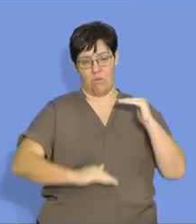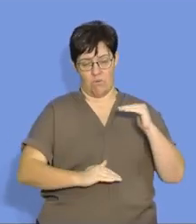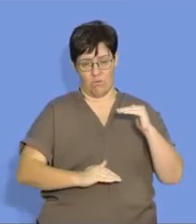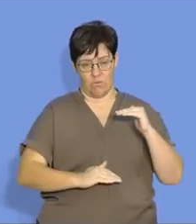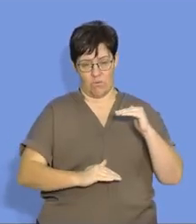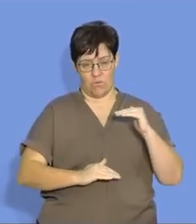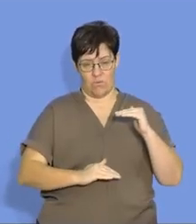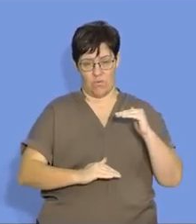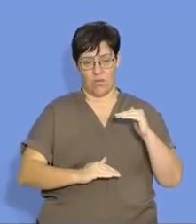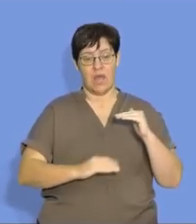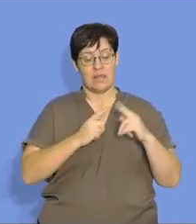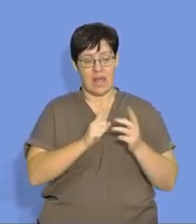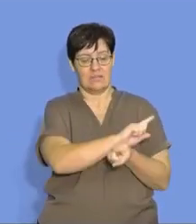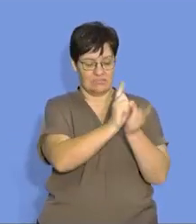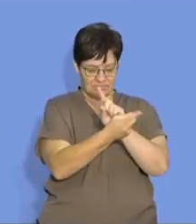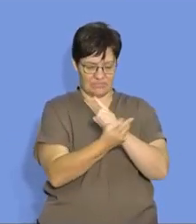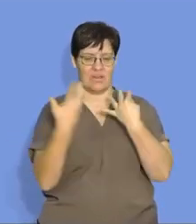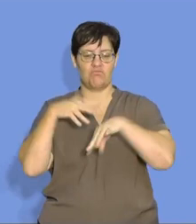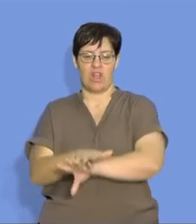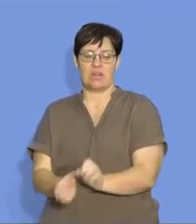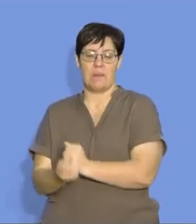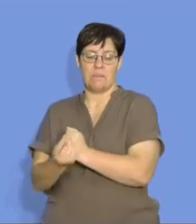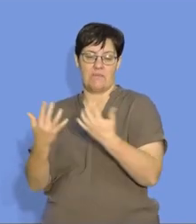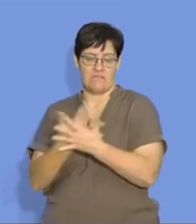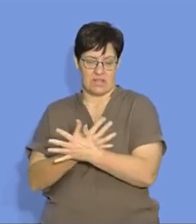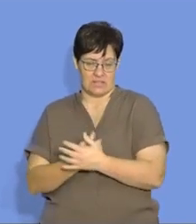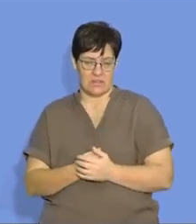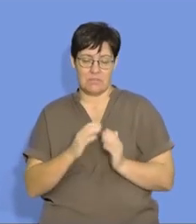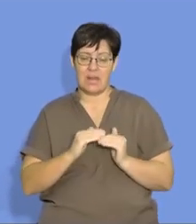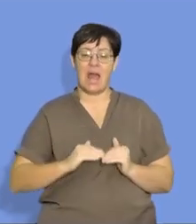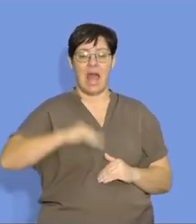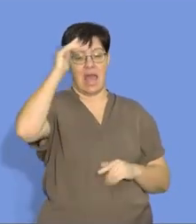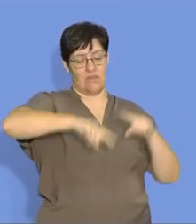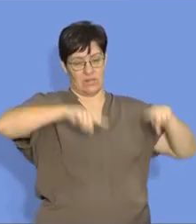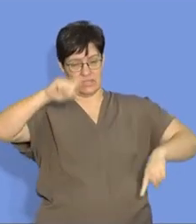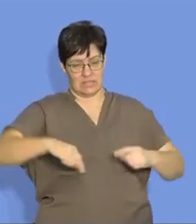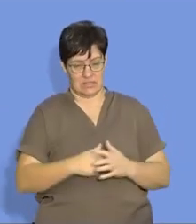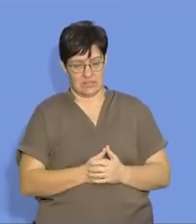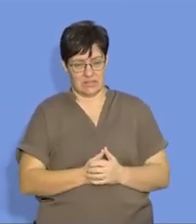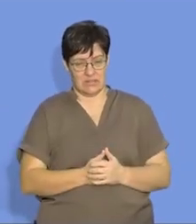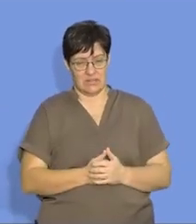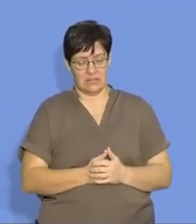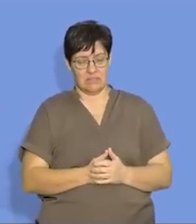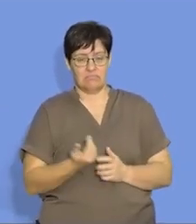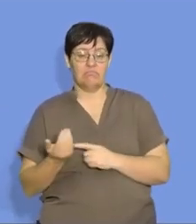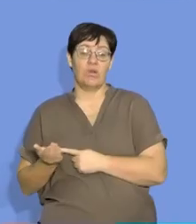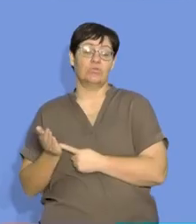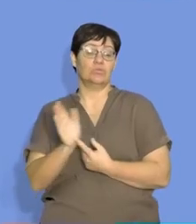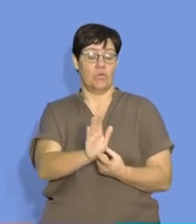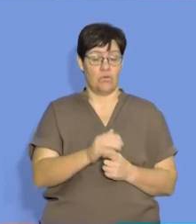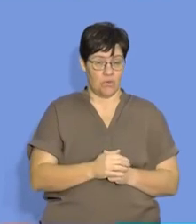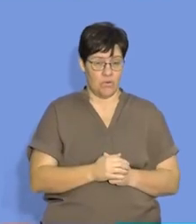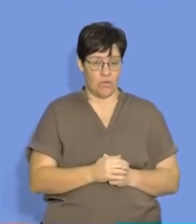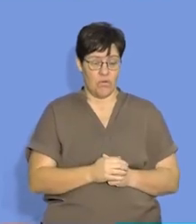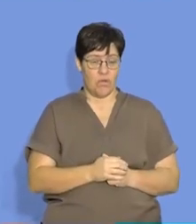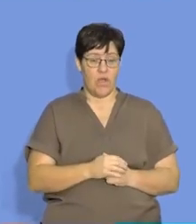activation energy lower, makes the reaction faster, and it is then a high rate. Now, I just